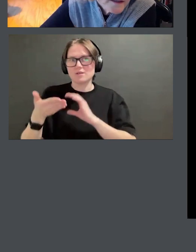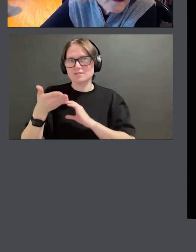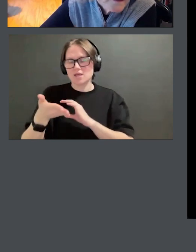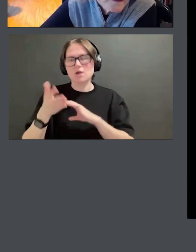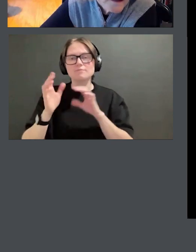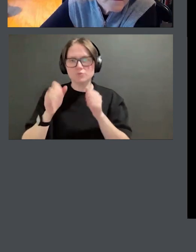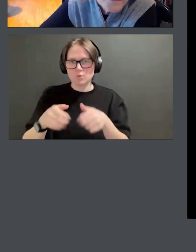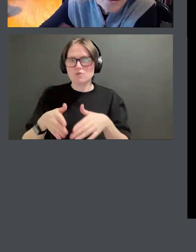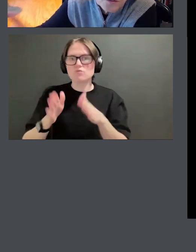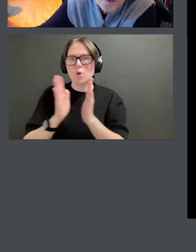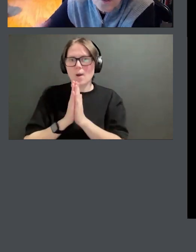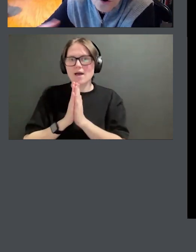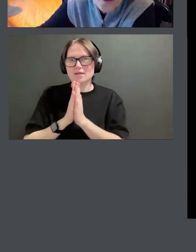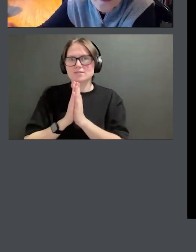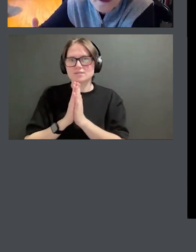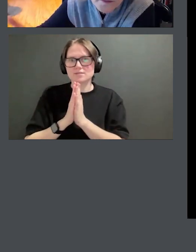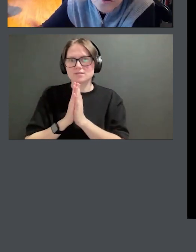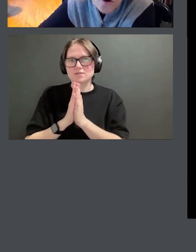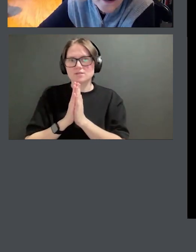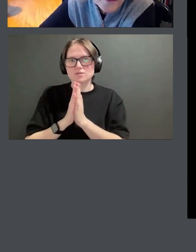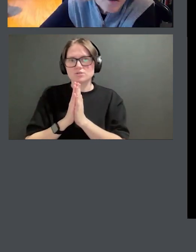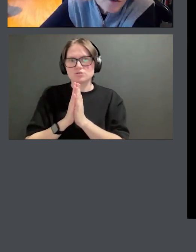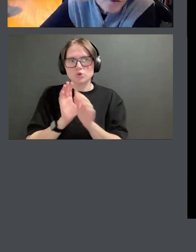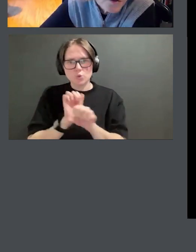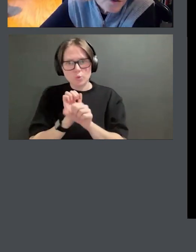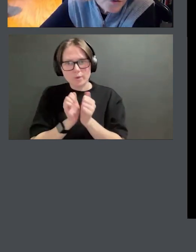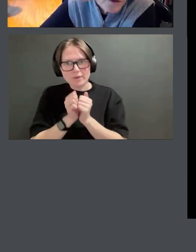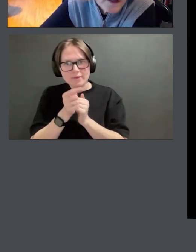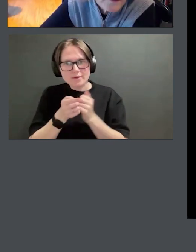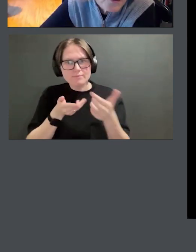request to work with him in trying